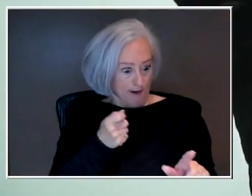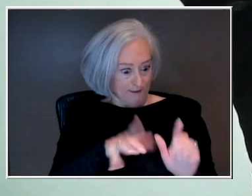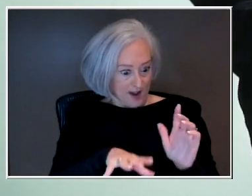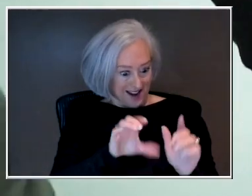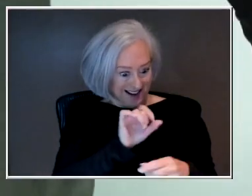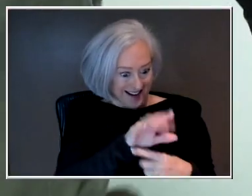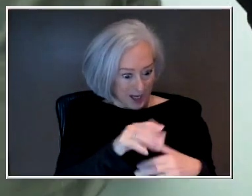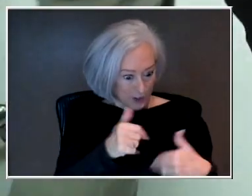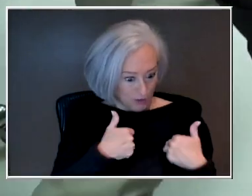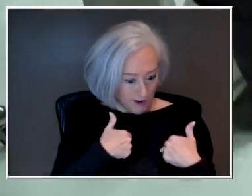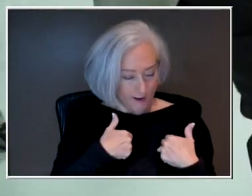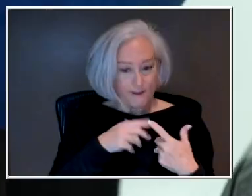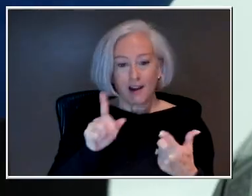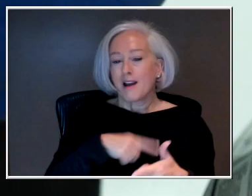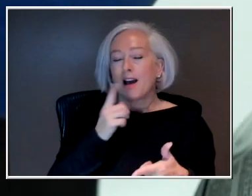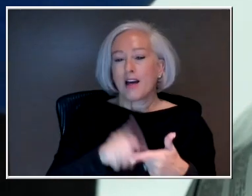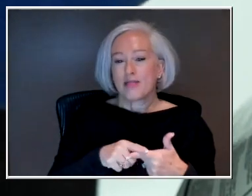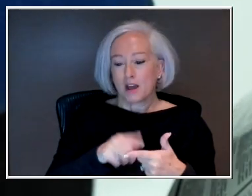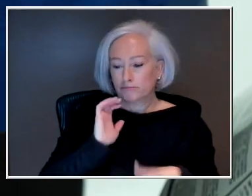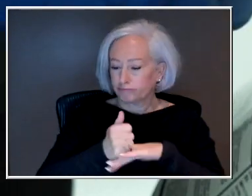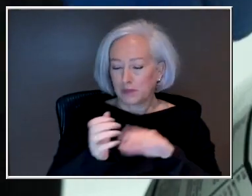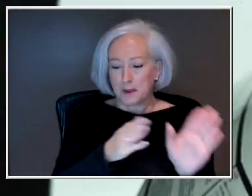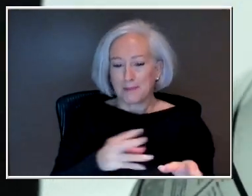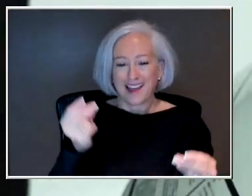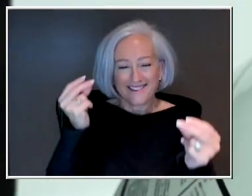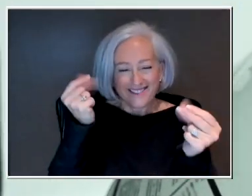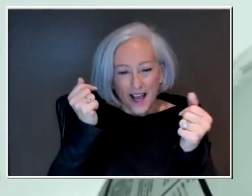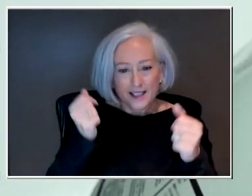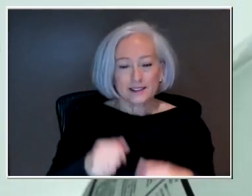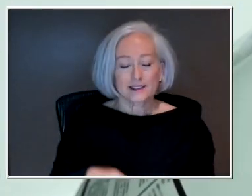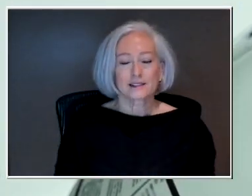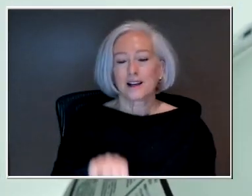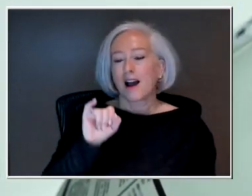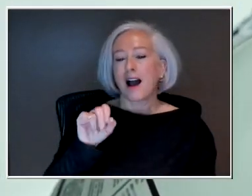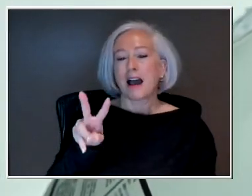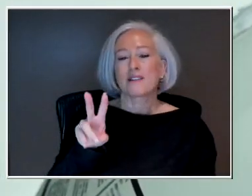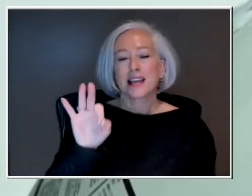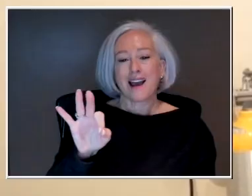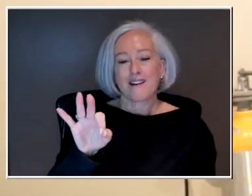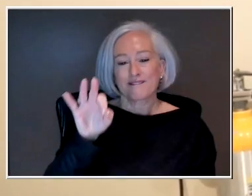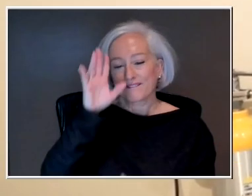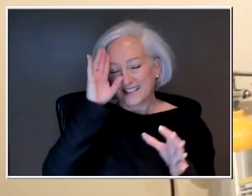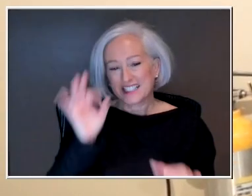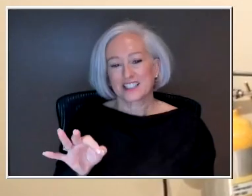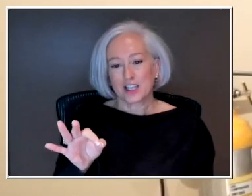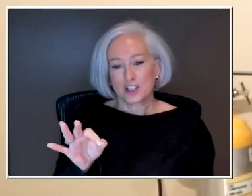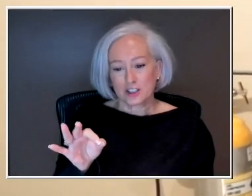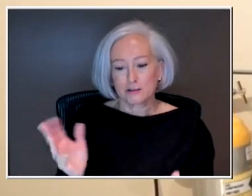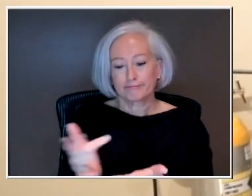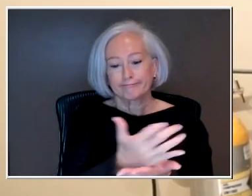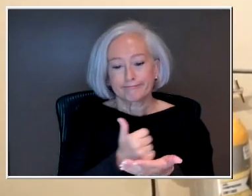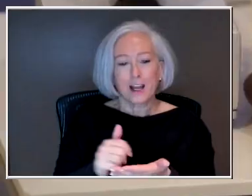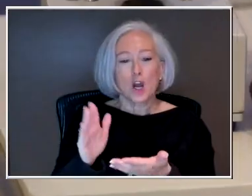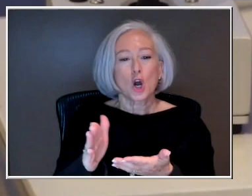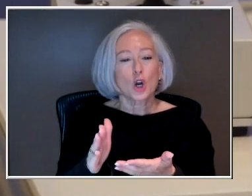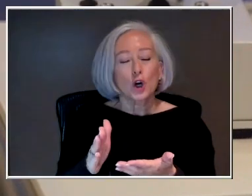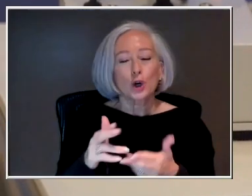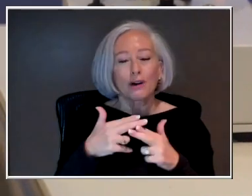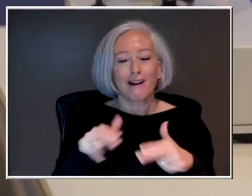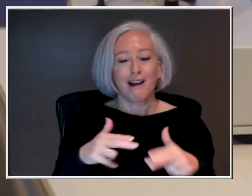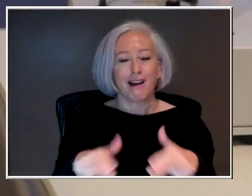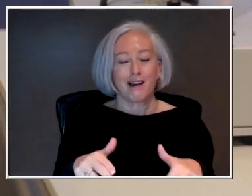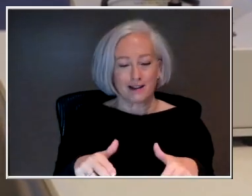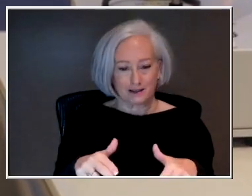was great. Libby and her doctors decided IVF treatments to harvest Libby's eggs was the best option. She had time